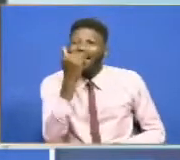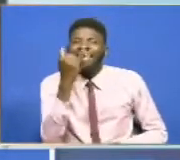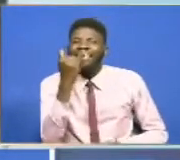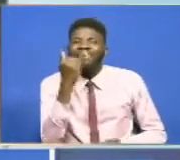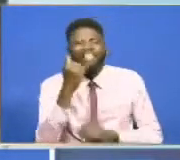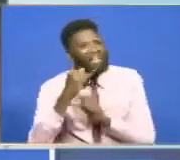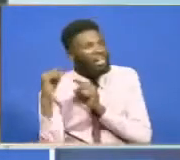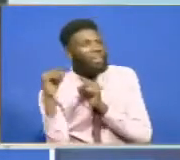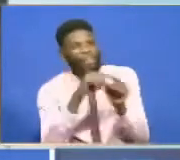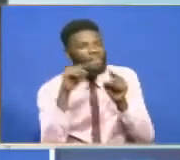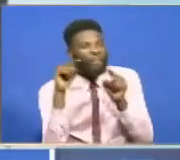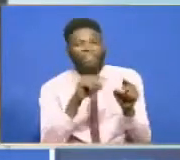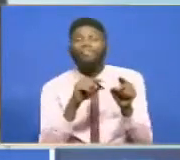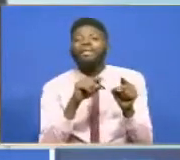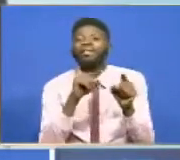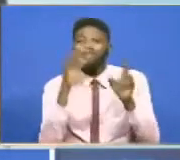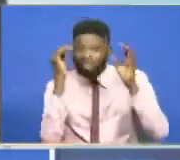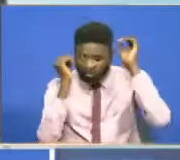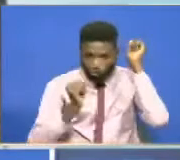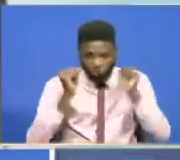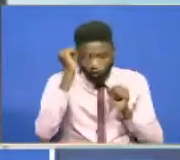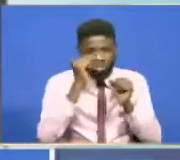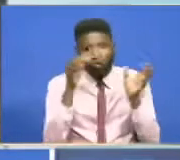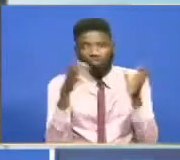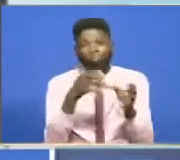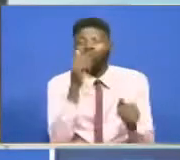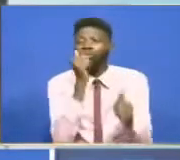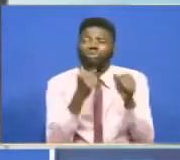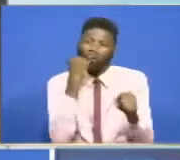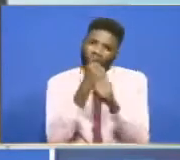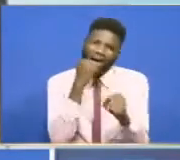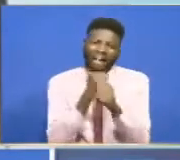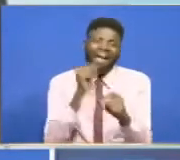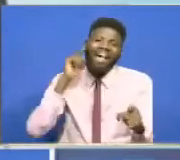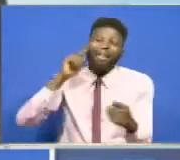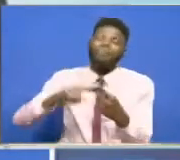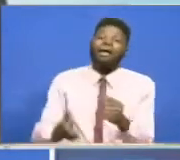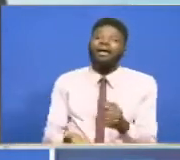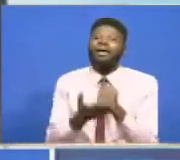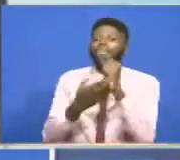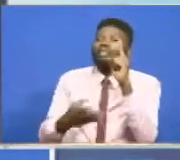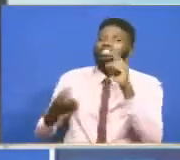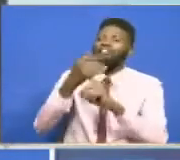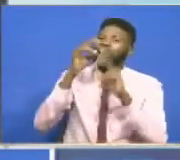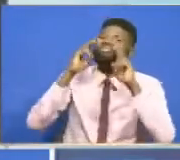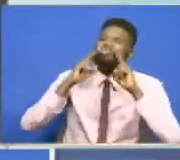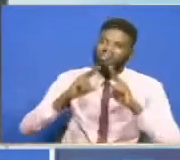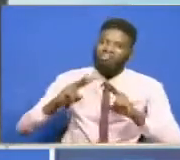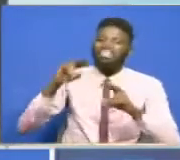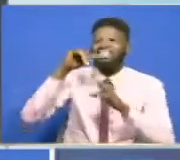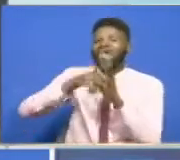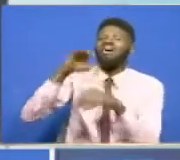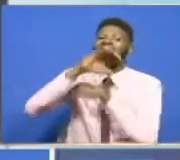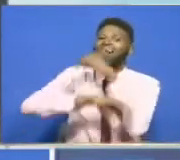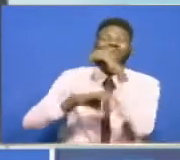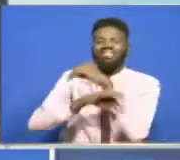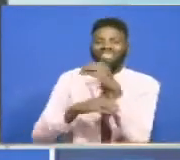force that is operating to help in terms of securing peace and stability in that country